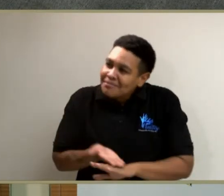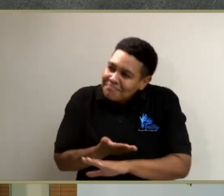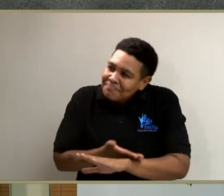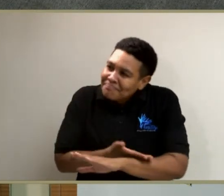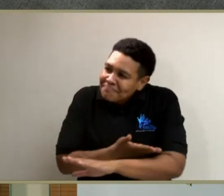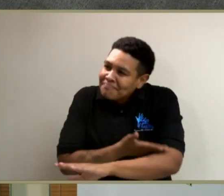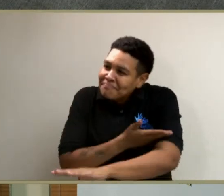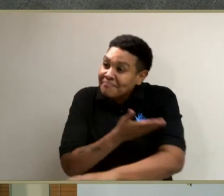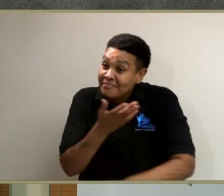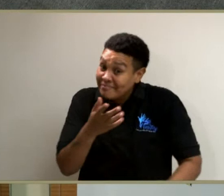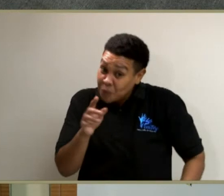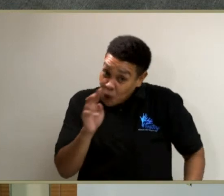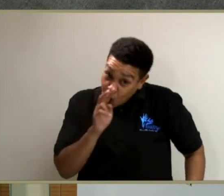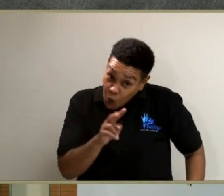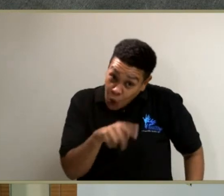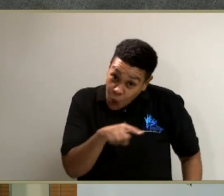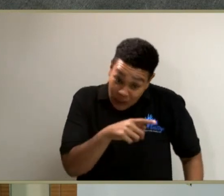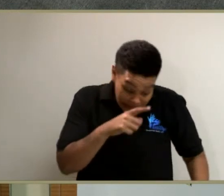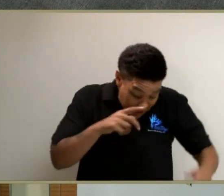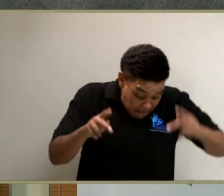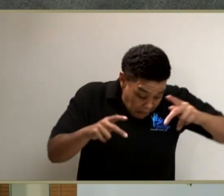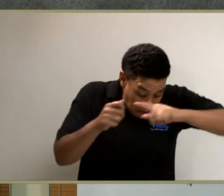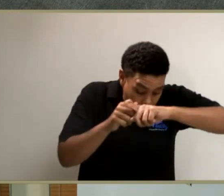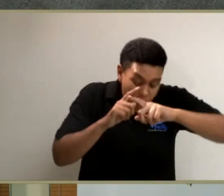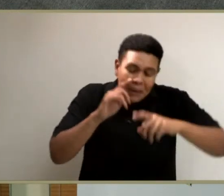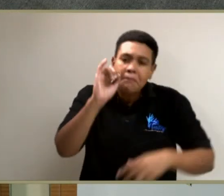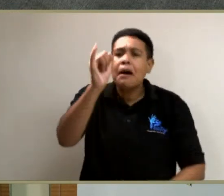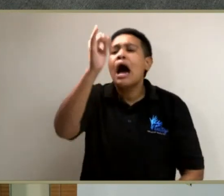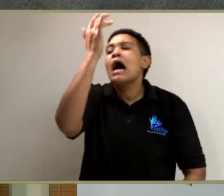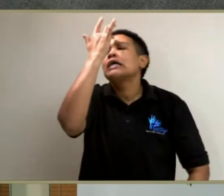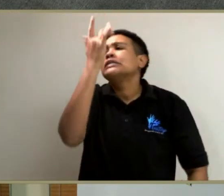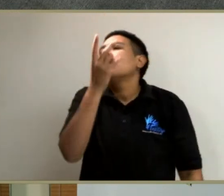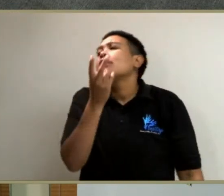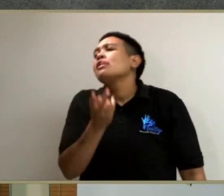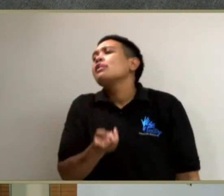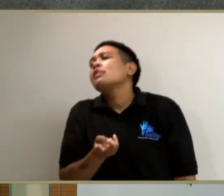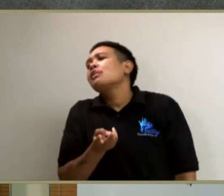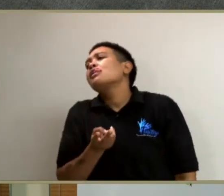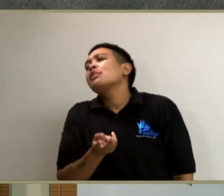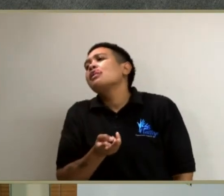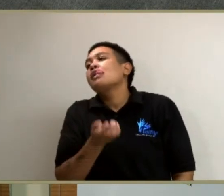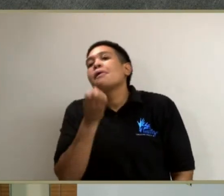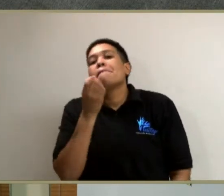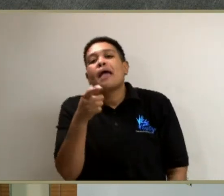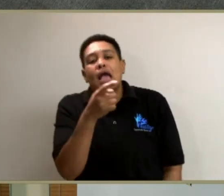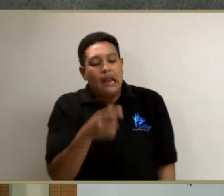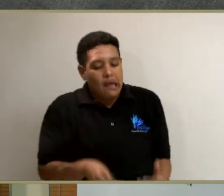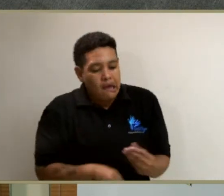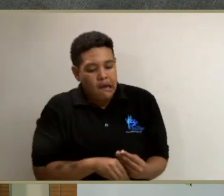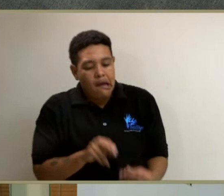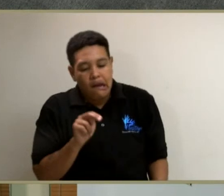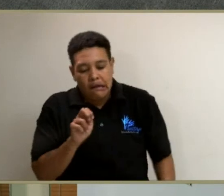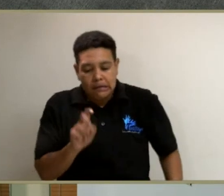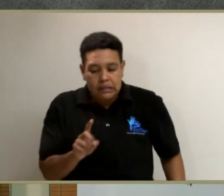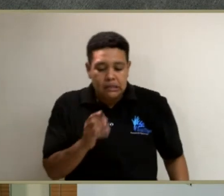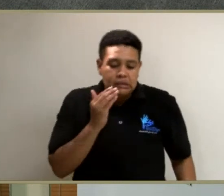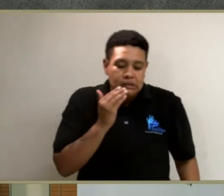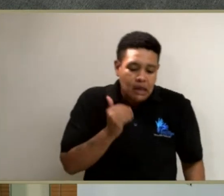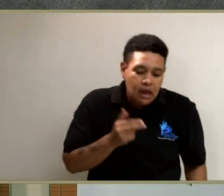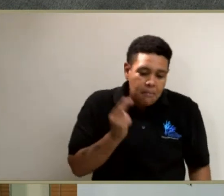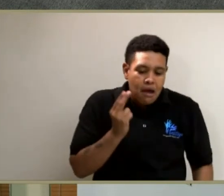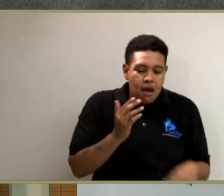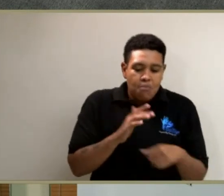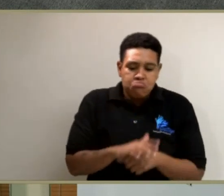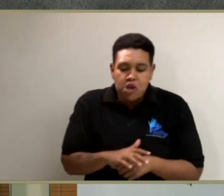when we look at them, are persons with severe illness, many of them with several comorbidities. And again, it points